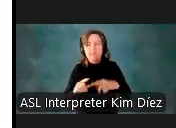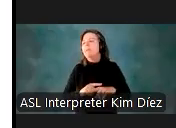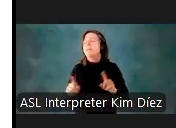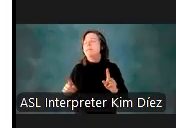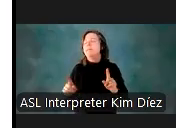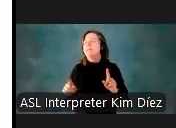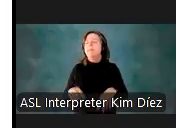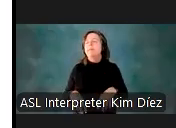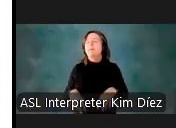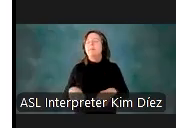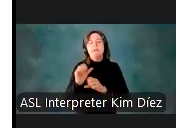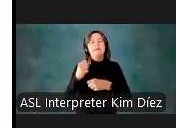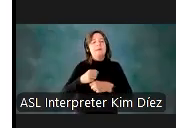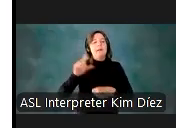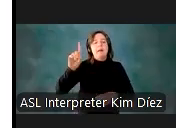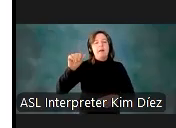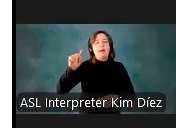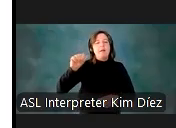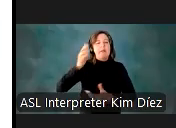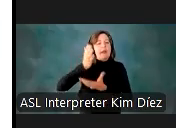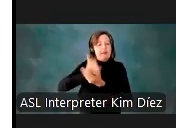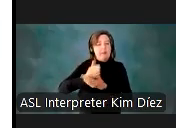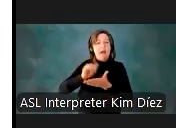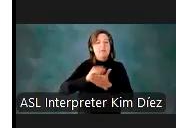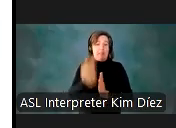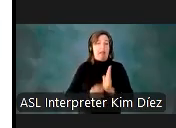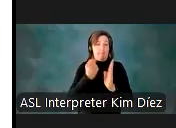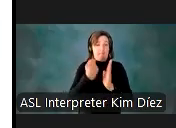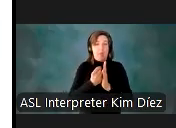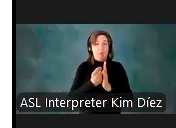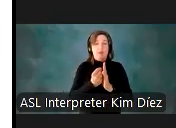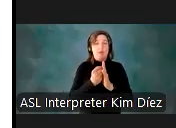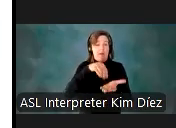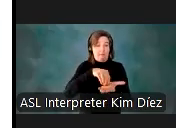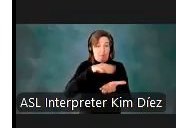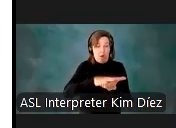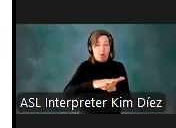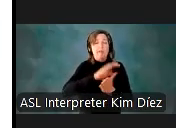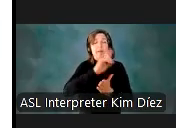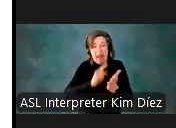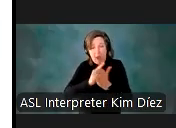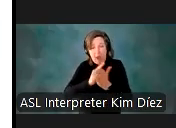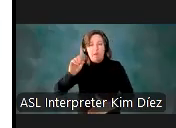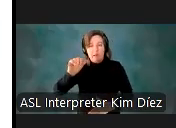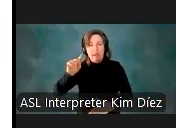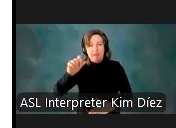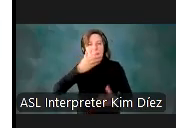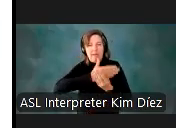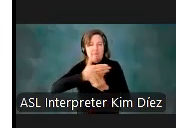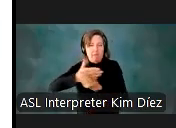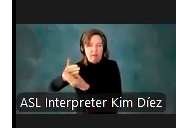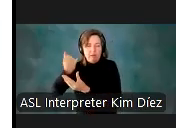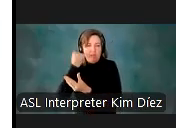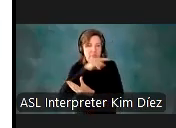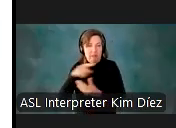files, basically like period of record hourly data files if you want for certain things. So it's pretty robust if that's what you're